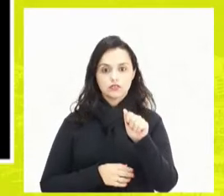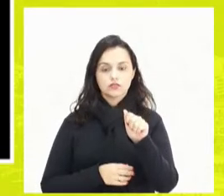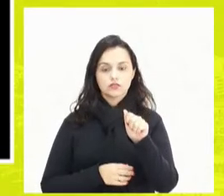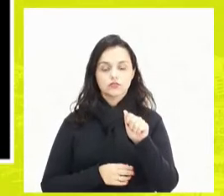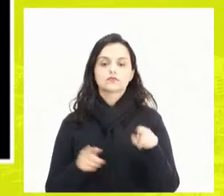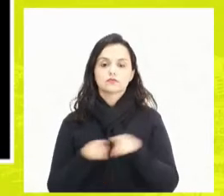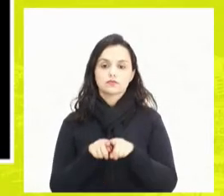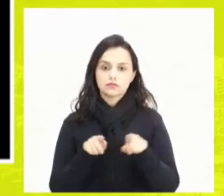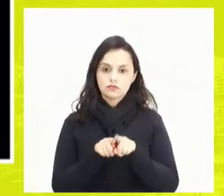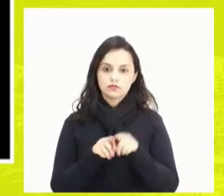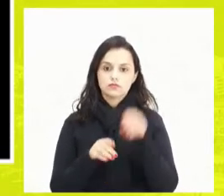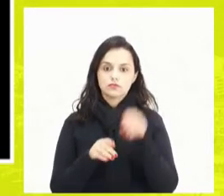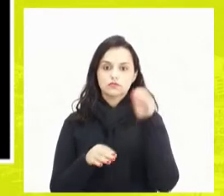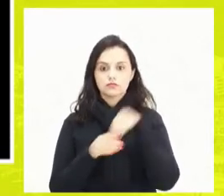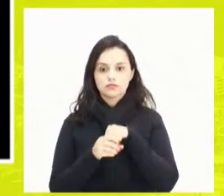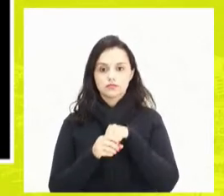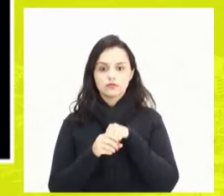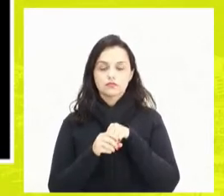we see